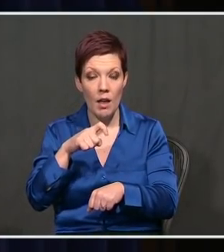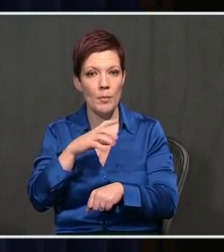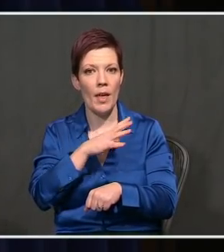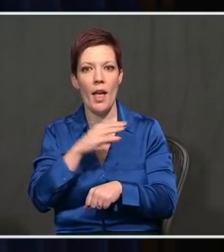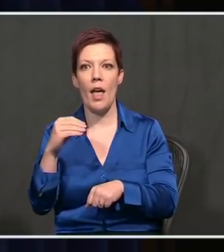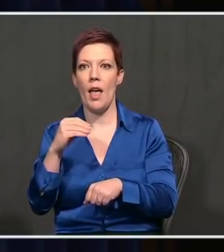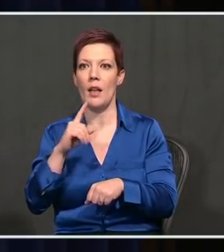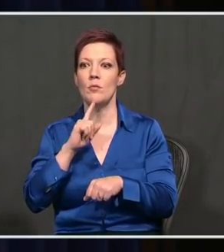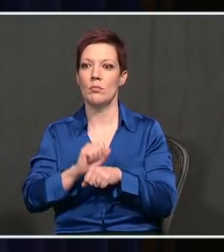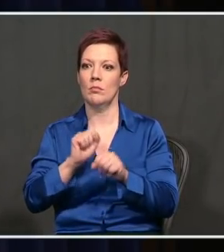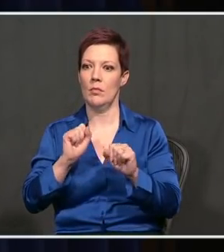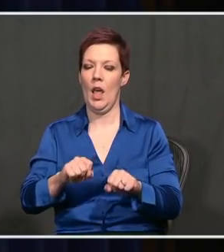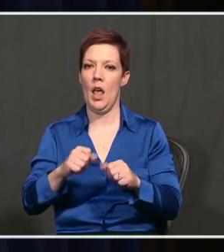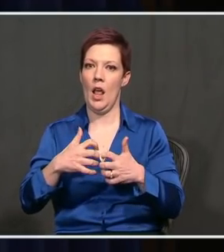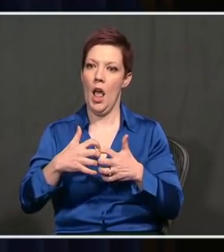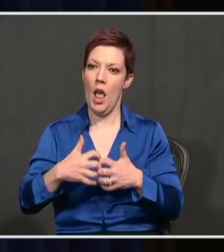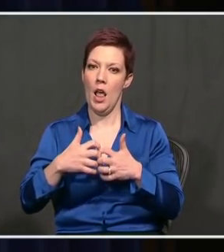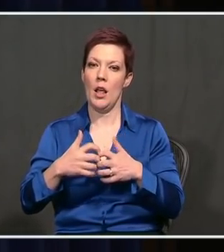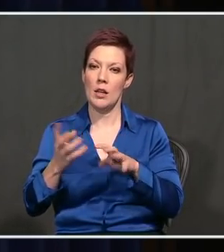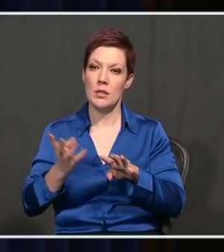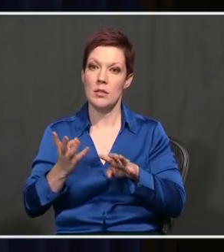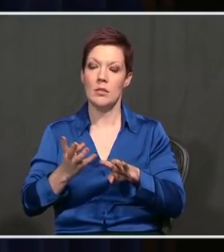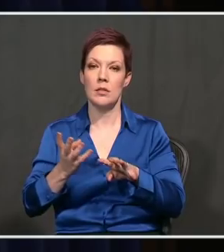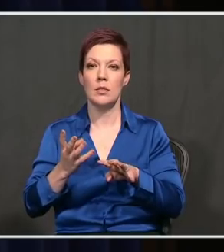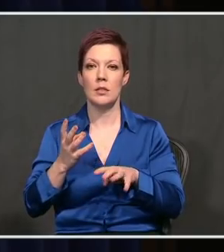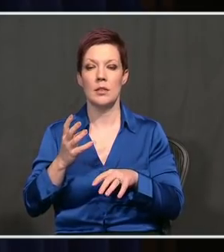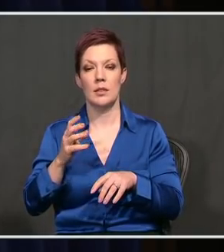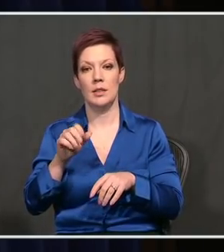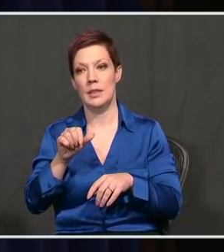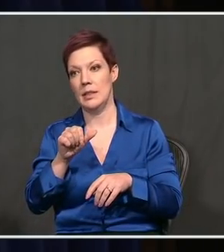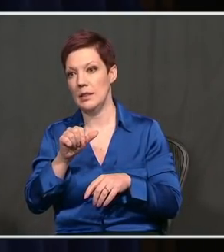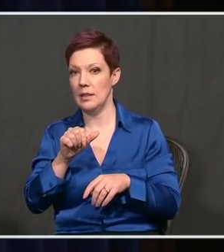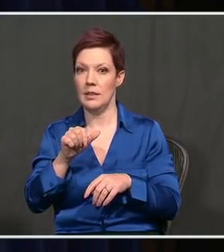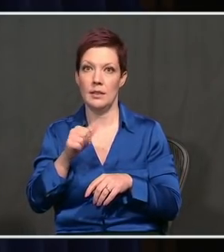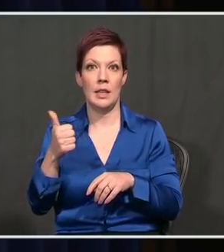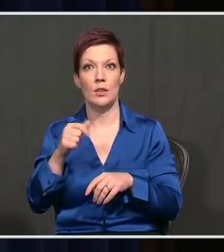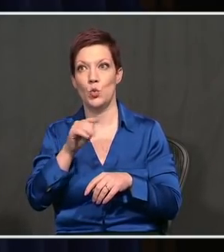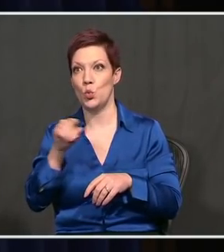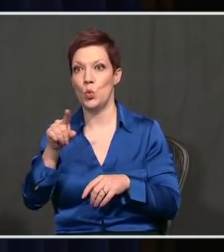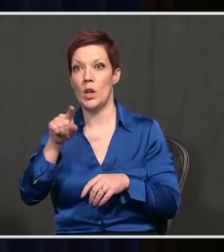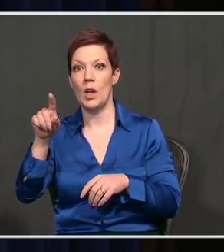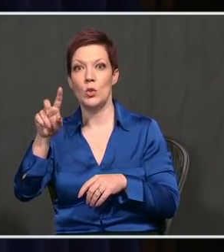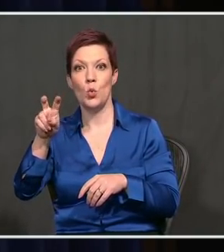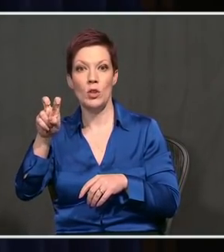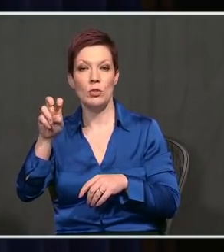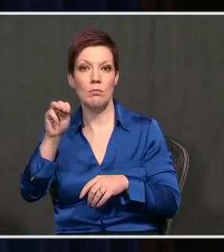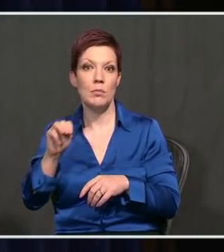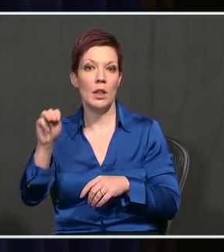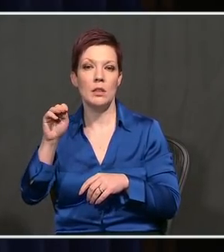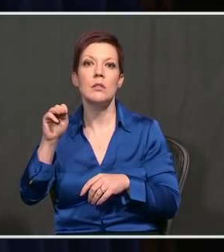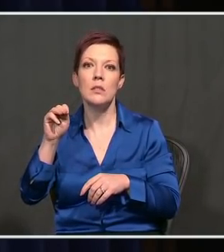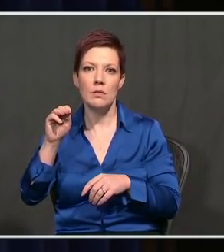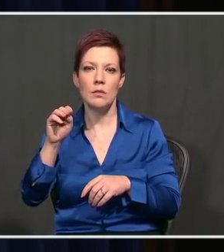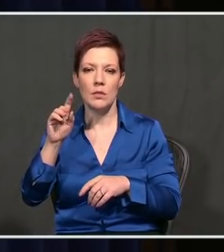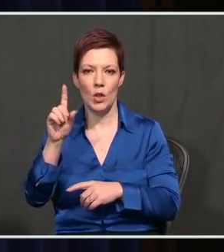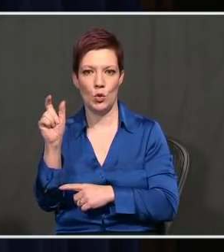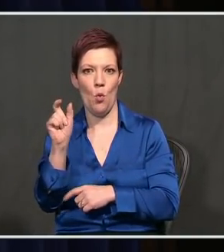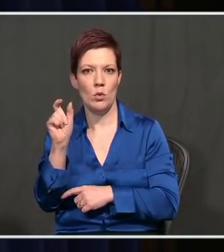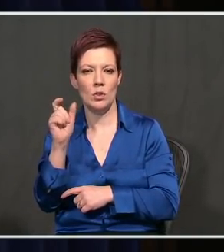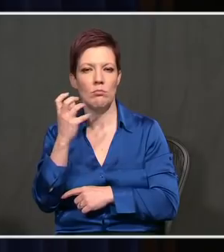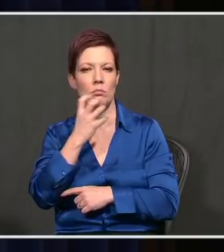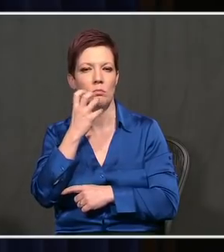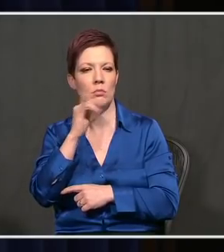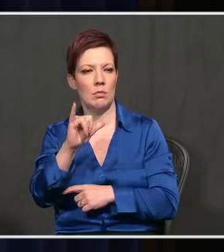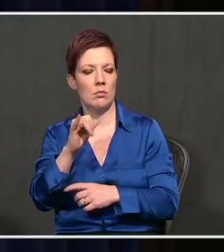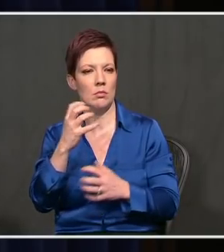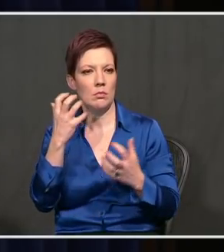be manufactured in tens of millions and then very quickly into hundreds of millions of doses. These were all enormous